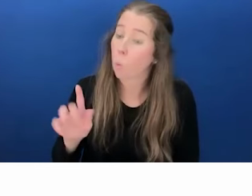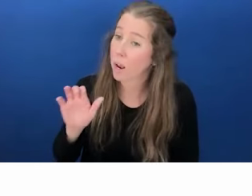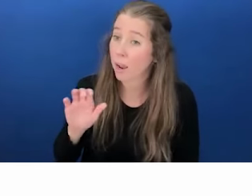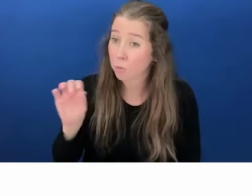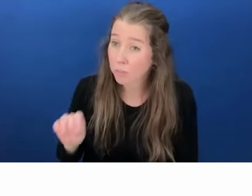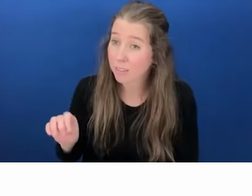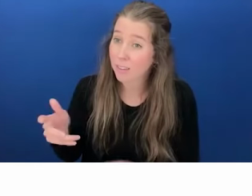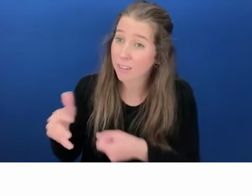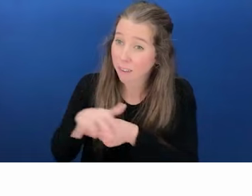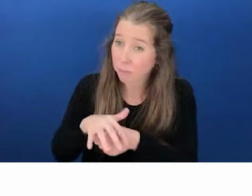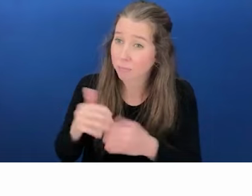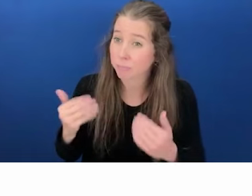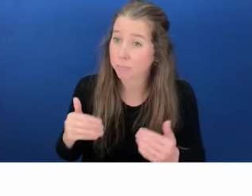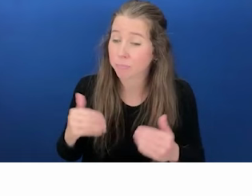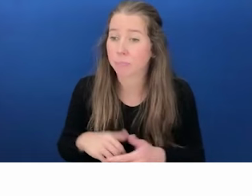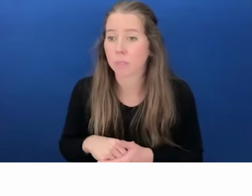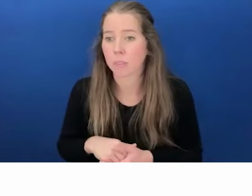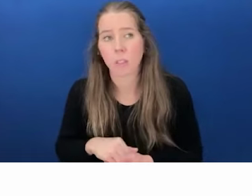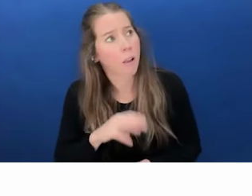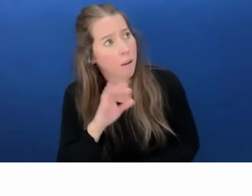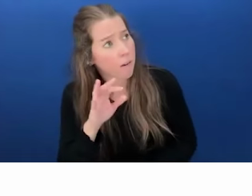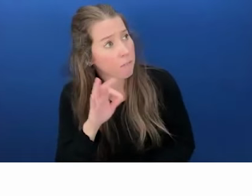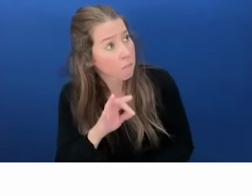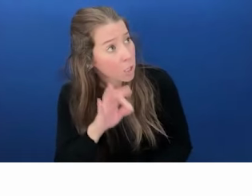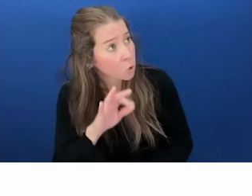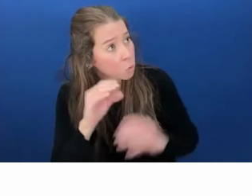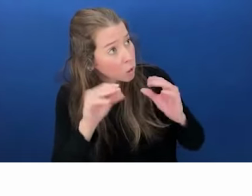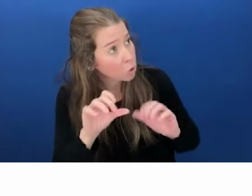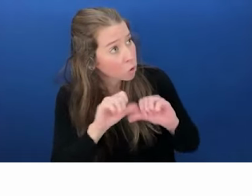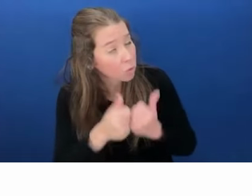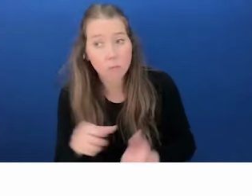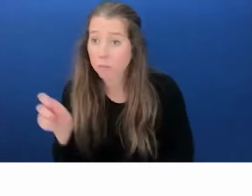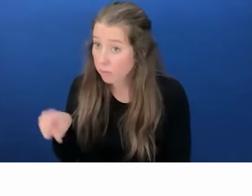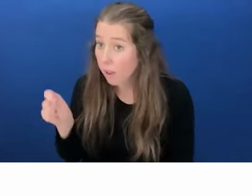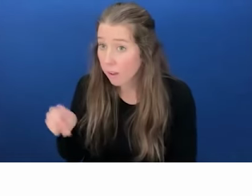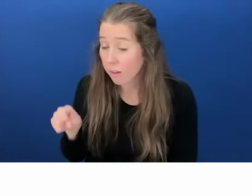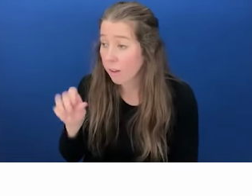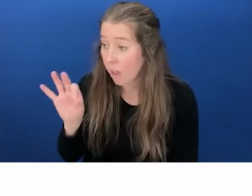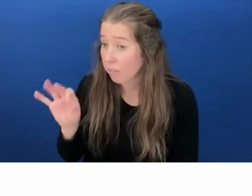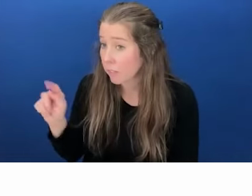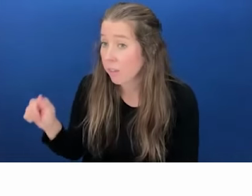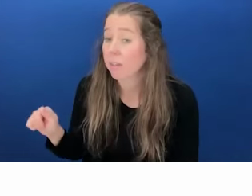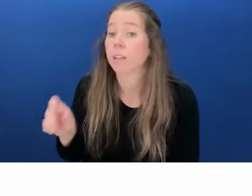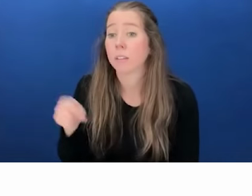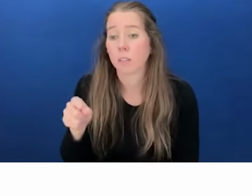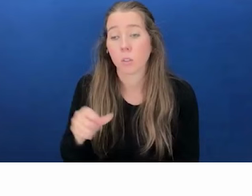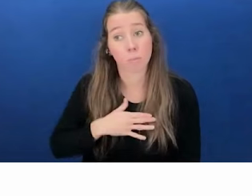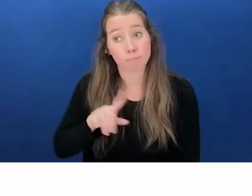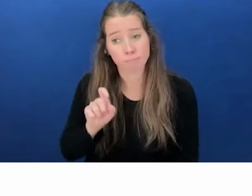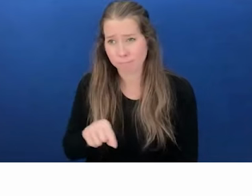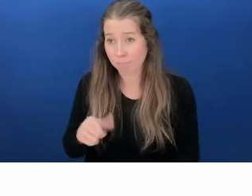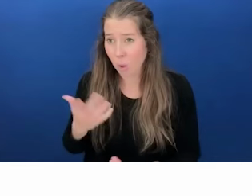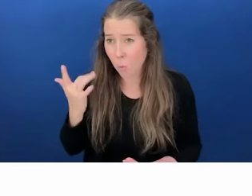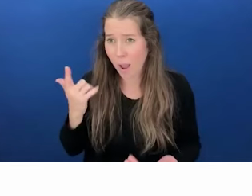100% coverage. So, Association? yeah, President Teachers Association. So here's my question. Can't